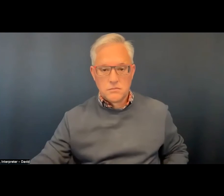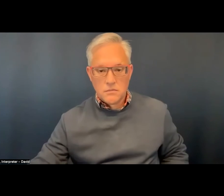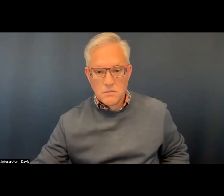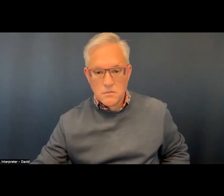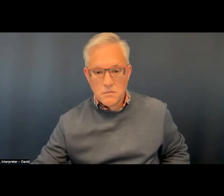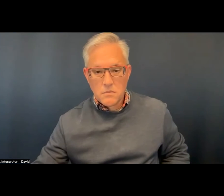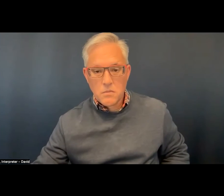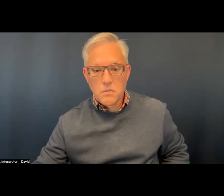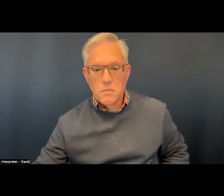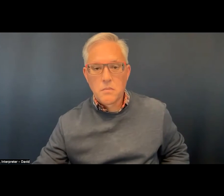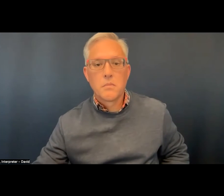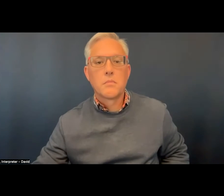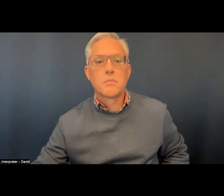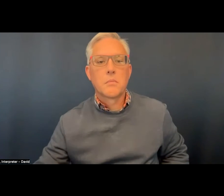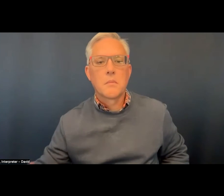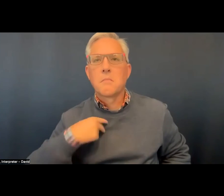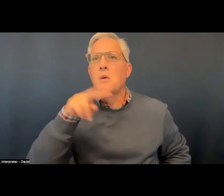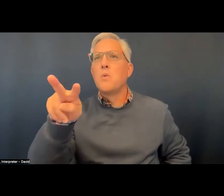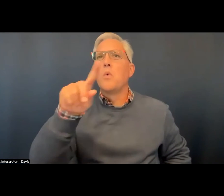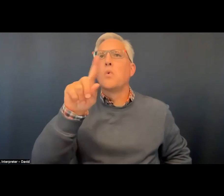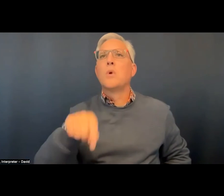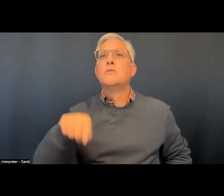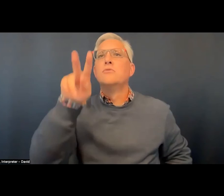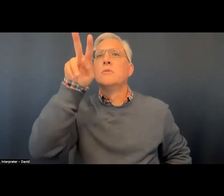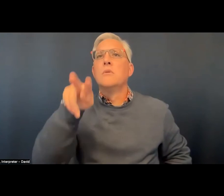I'm seeing some questions in the chat. Hold on a second. Yes, there.